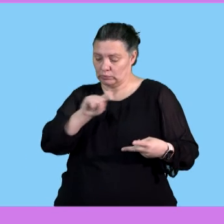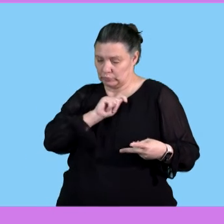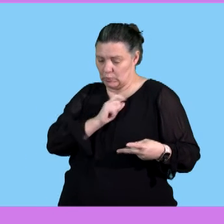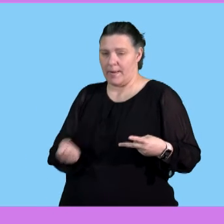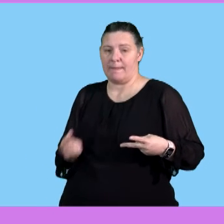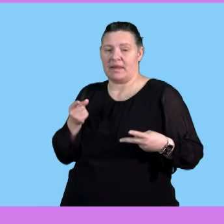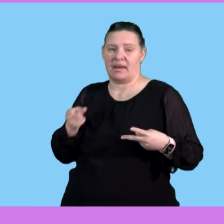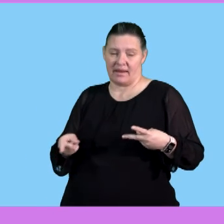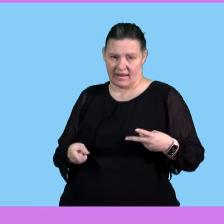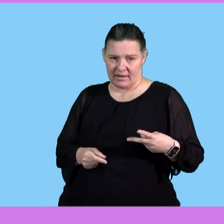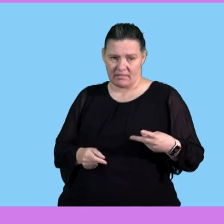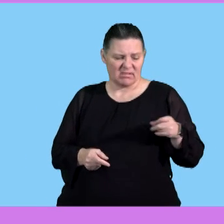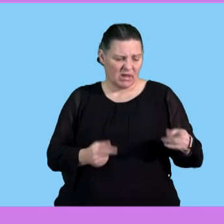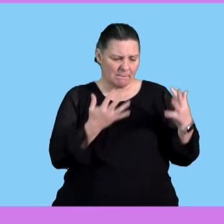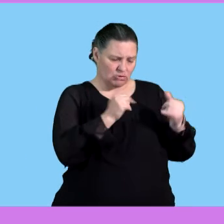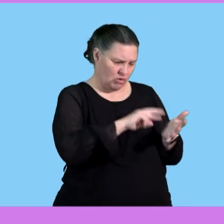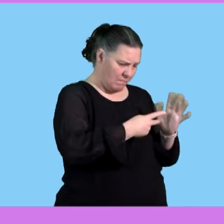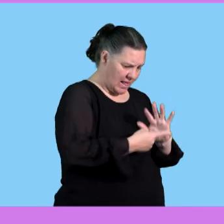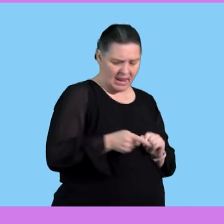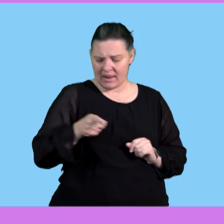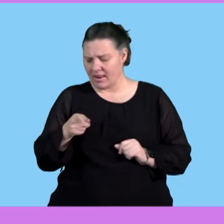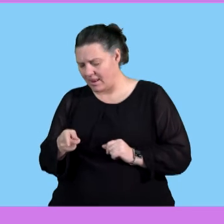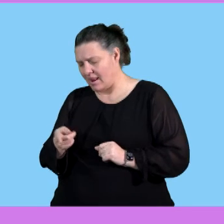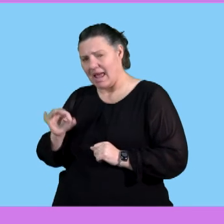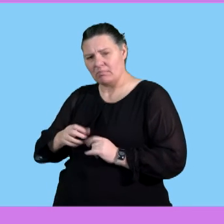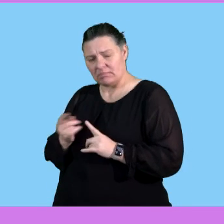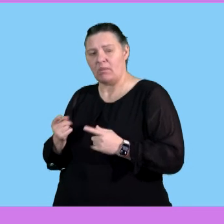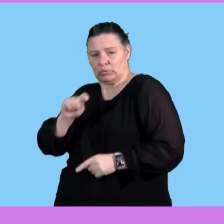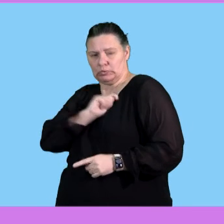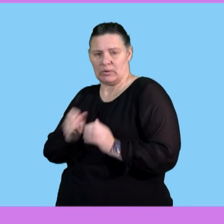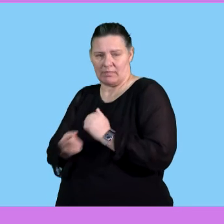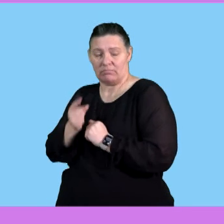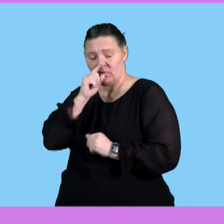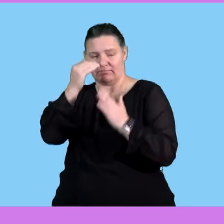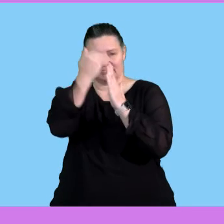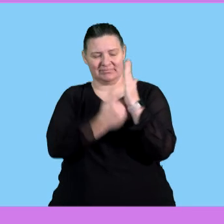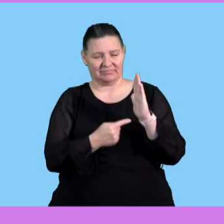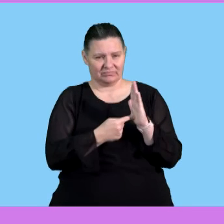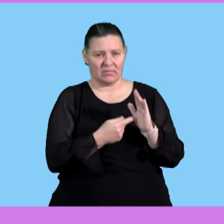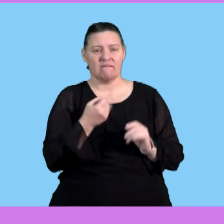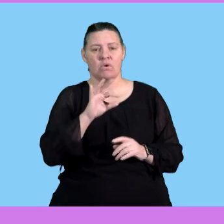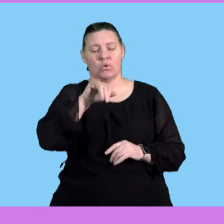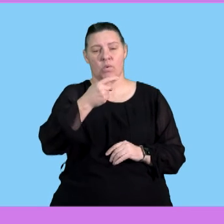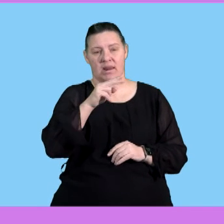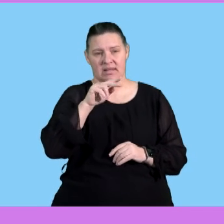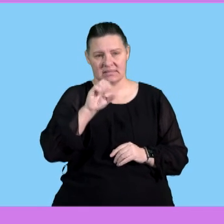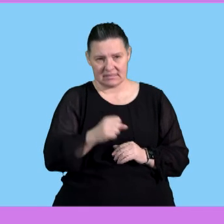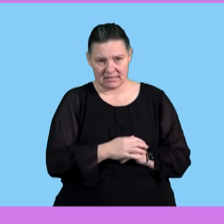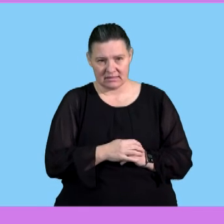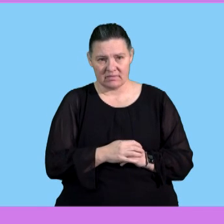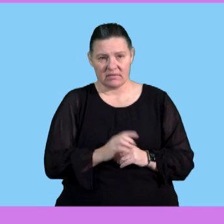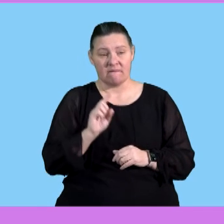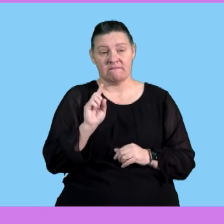actually look at reality, what actually happened. Let's look at the income statement for